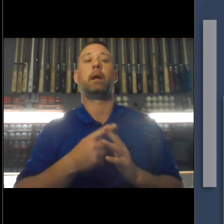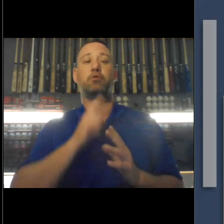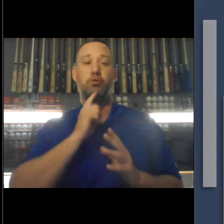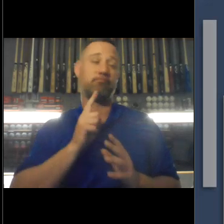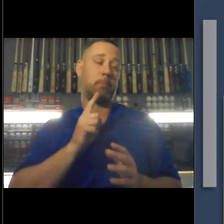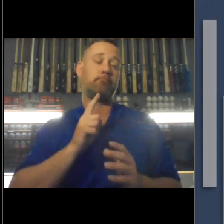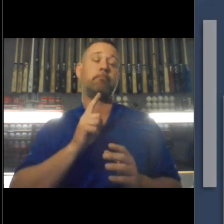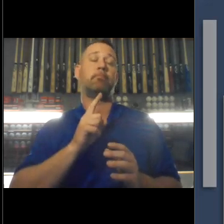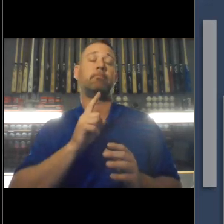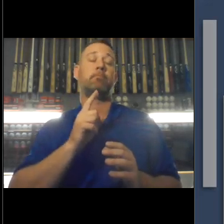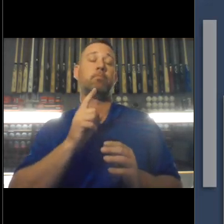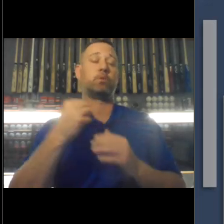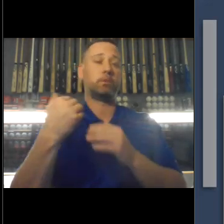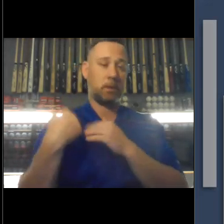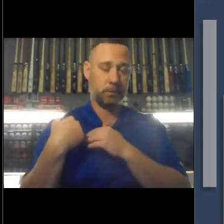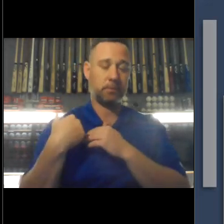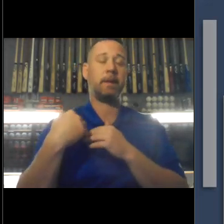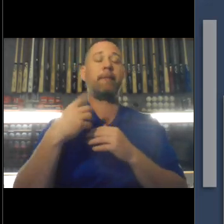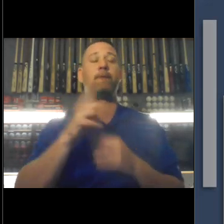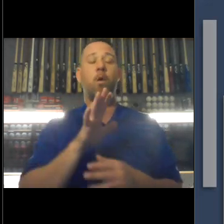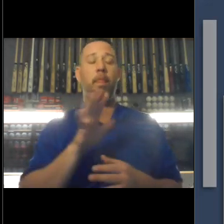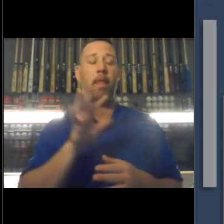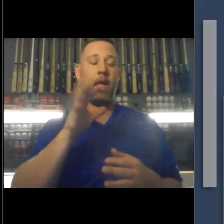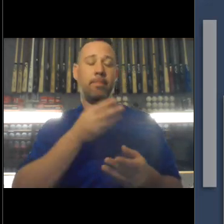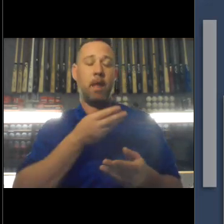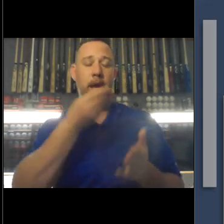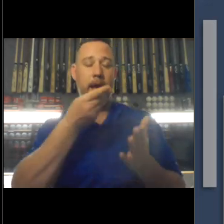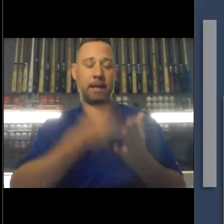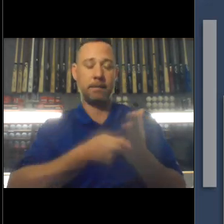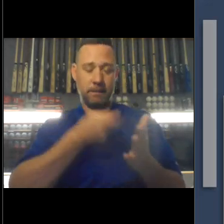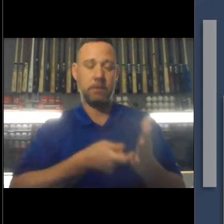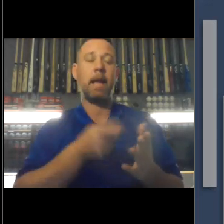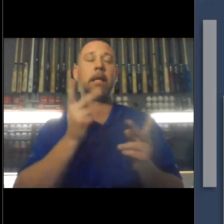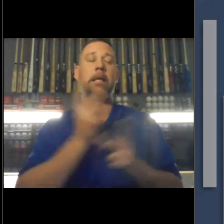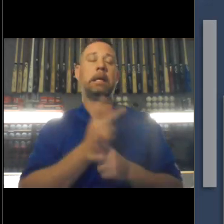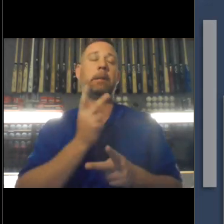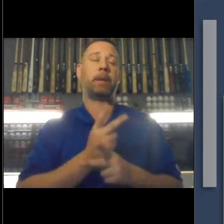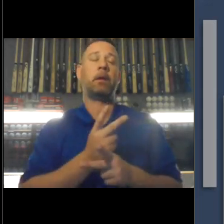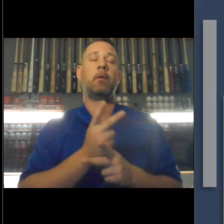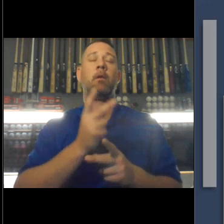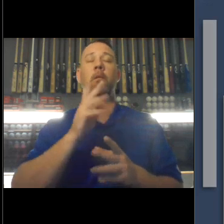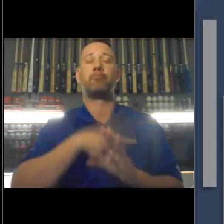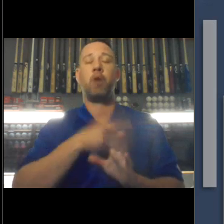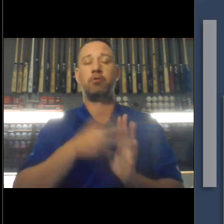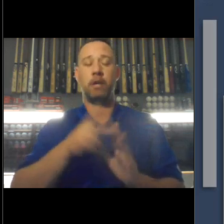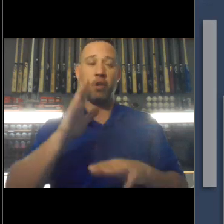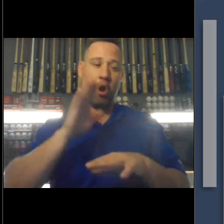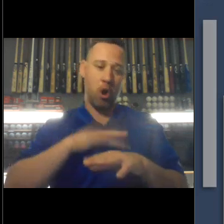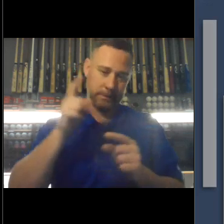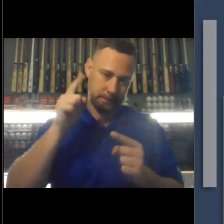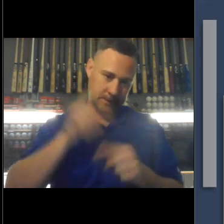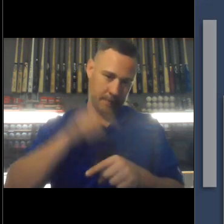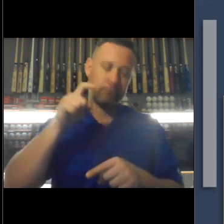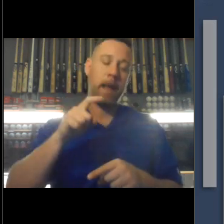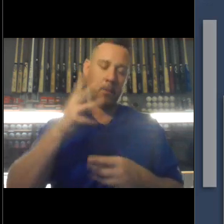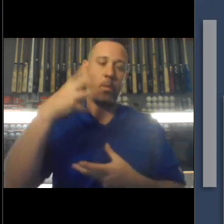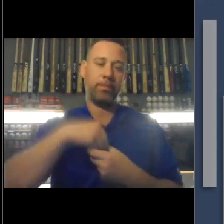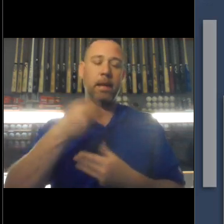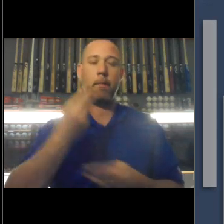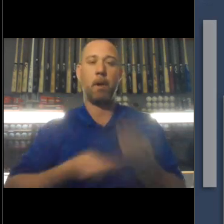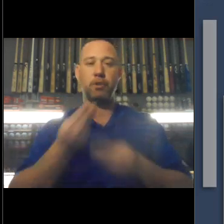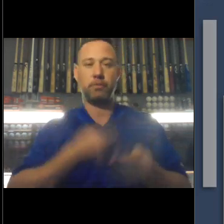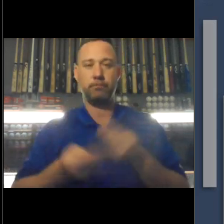over agencies for their expenditures and keeping projects on time and within budget. And finally, the letter acknowledges